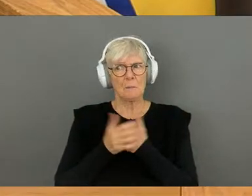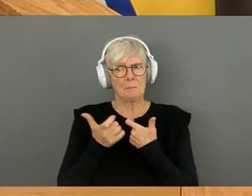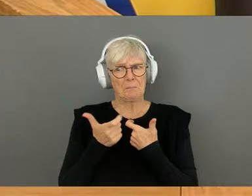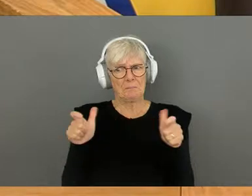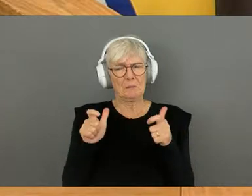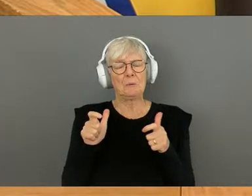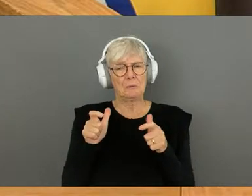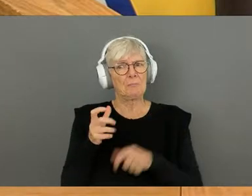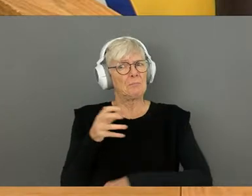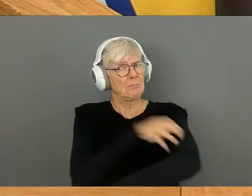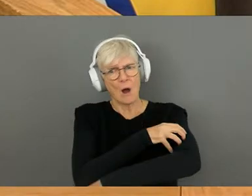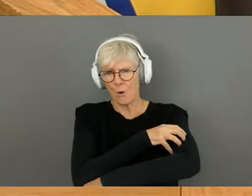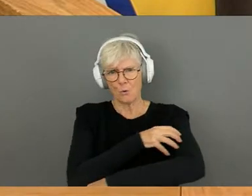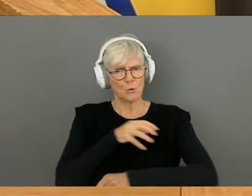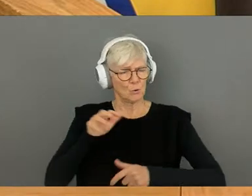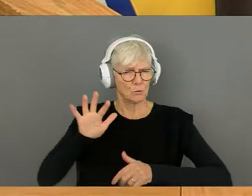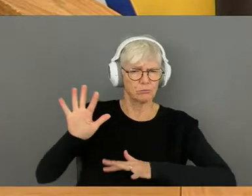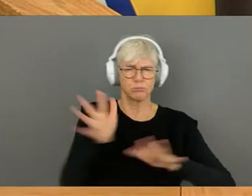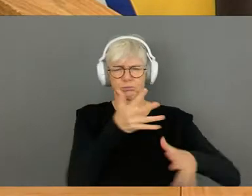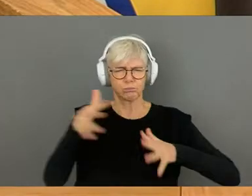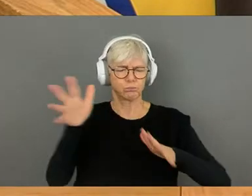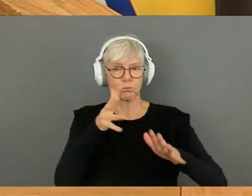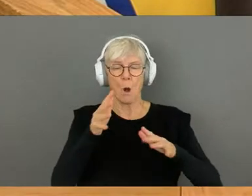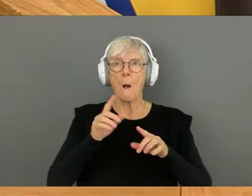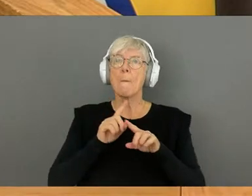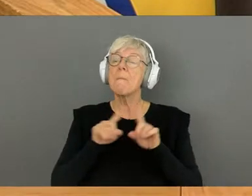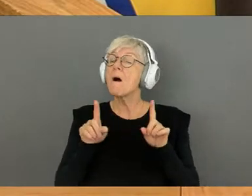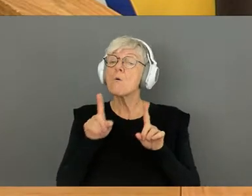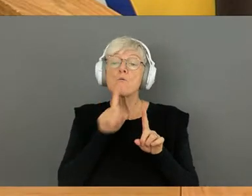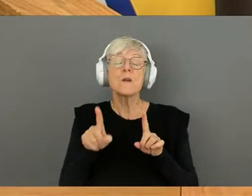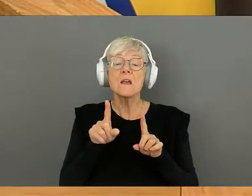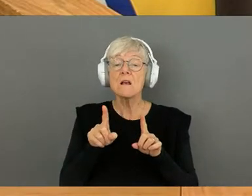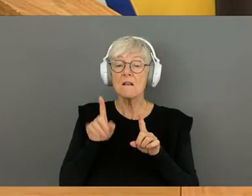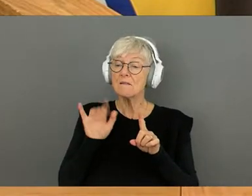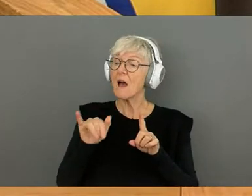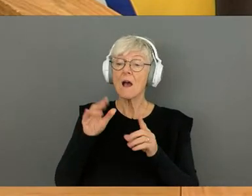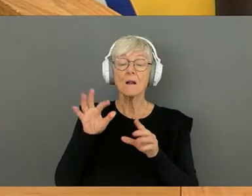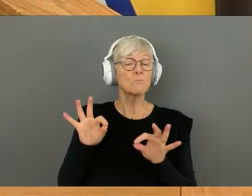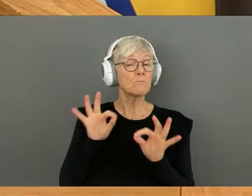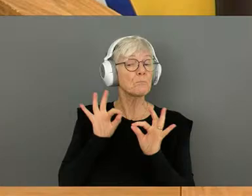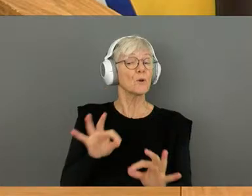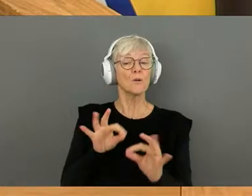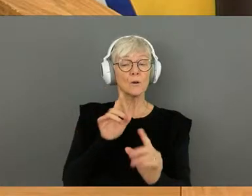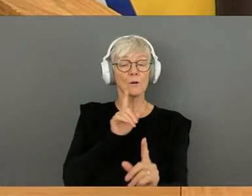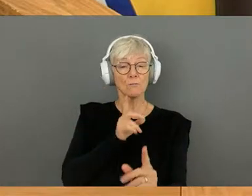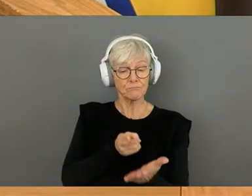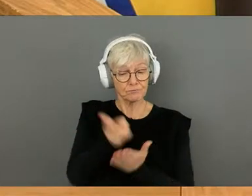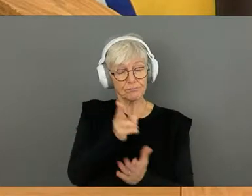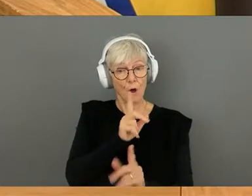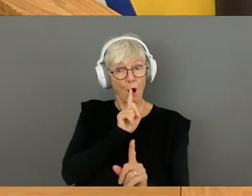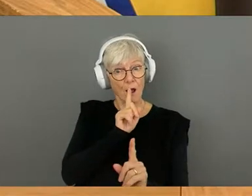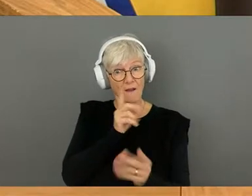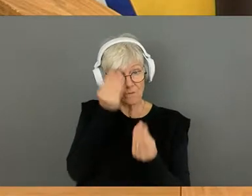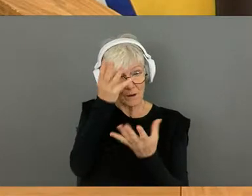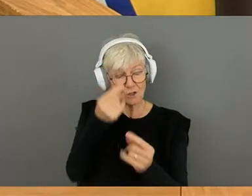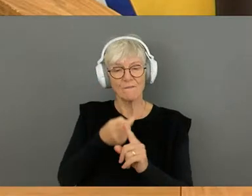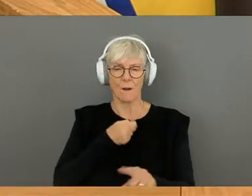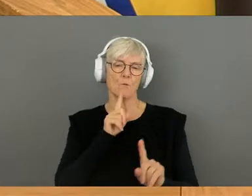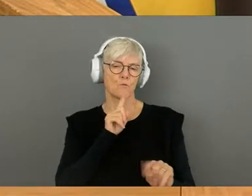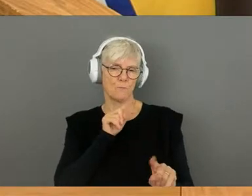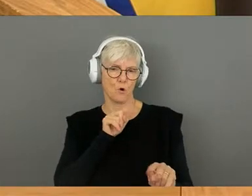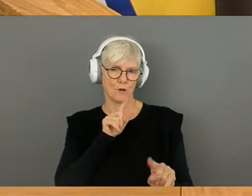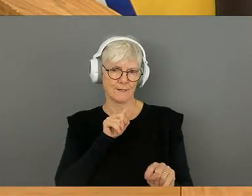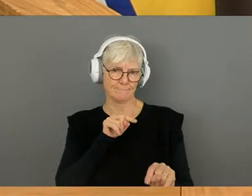we get the real information is through the reporting that we're now releasing today. This is where we ask people